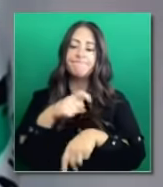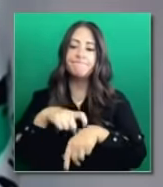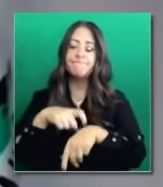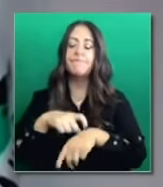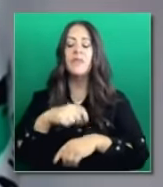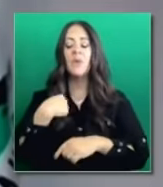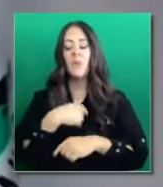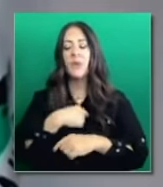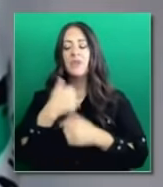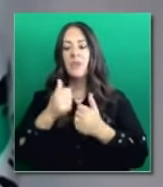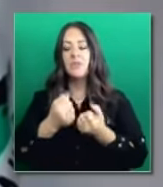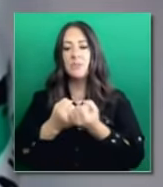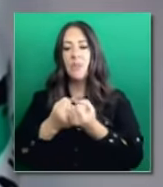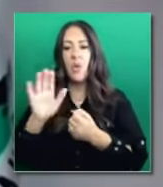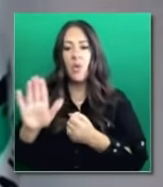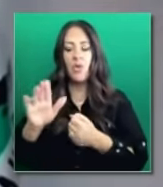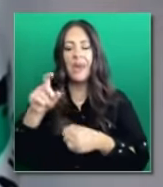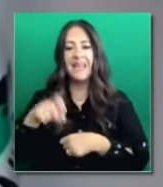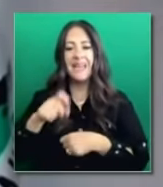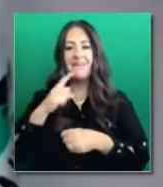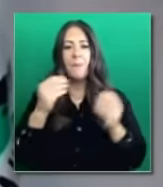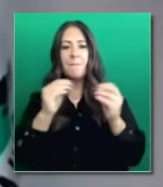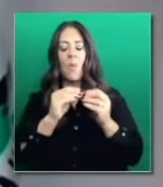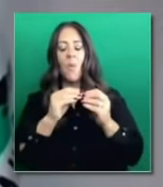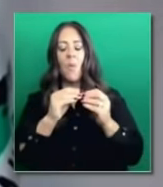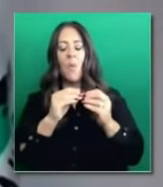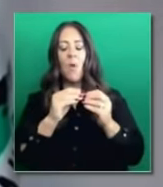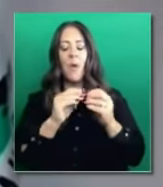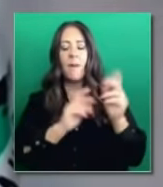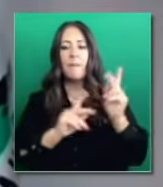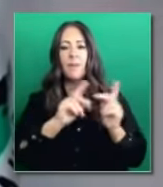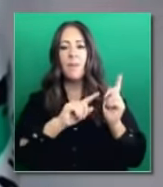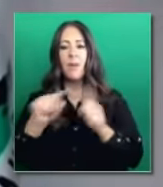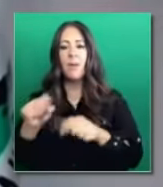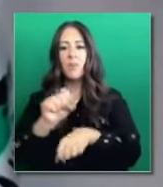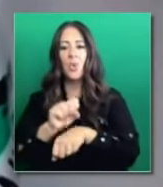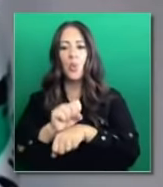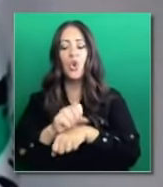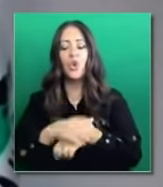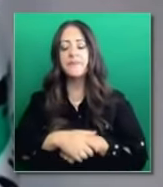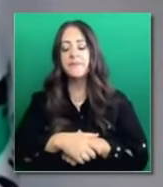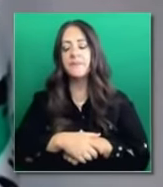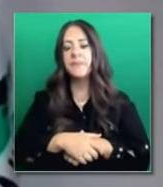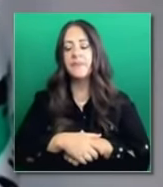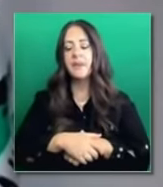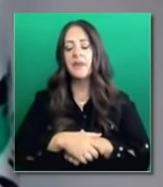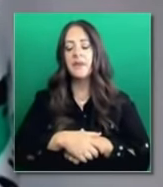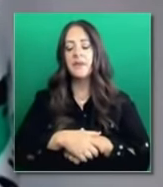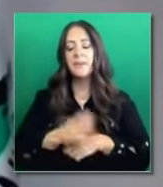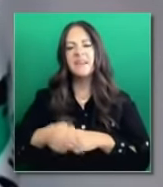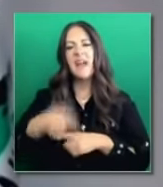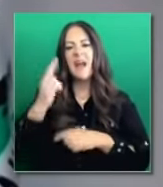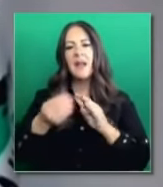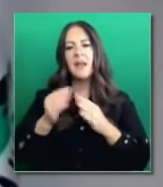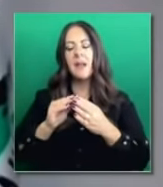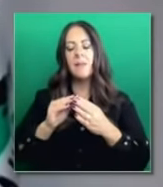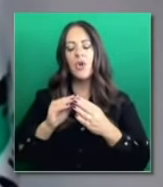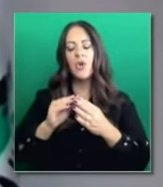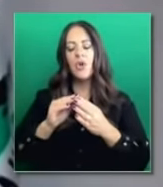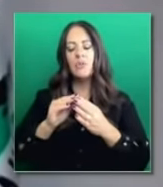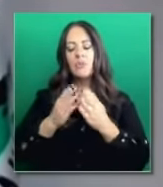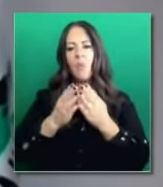also anticipate, because of the disproportionately high relative to the rest of the state transmission rates that that region still